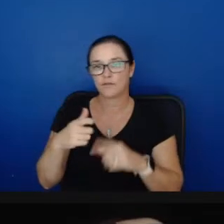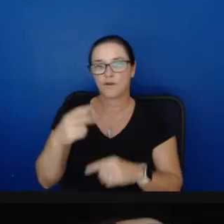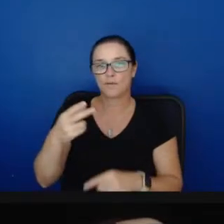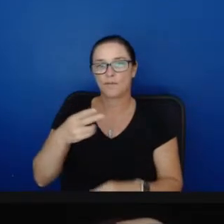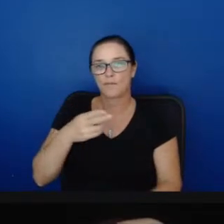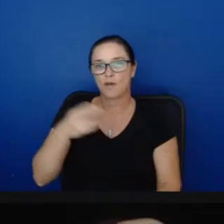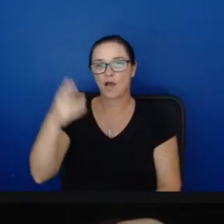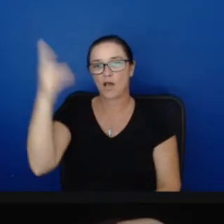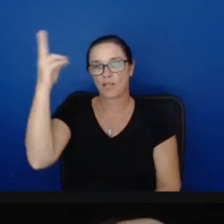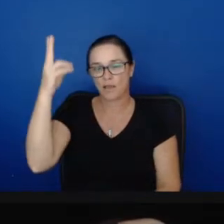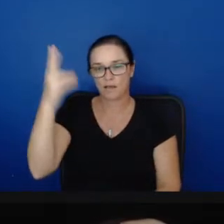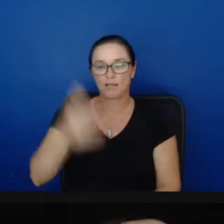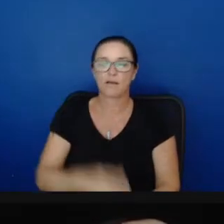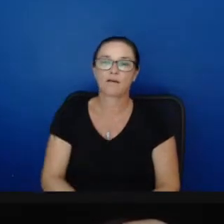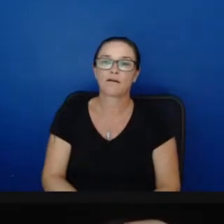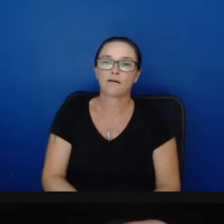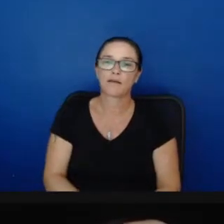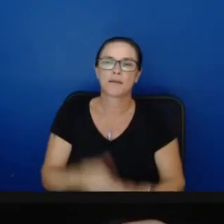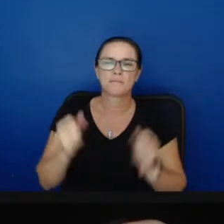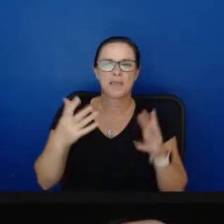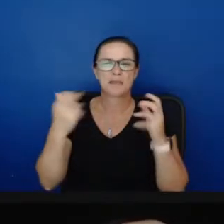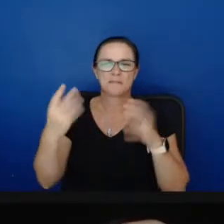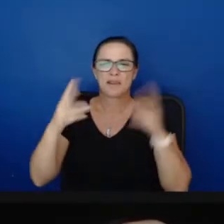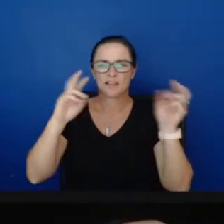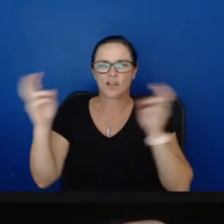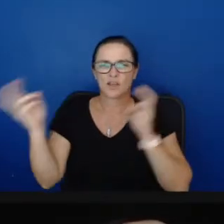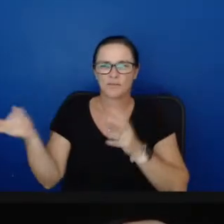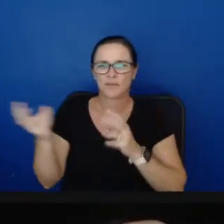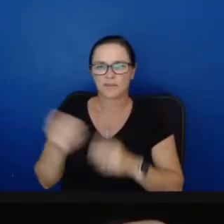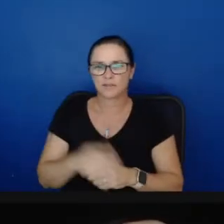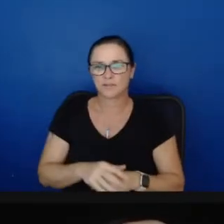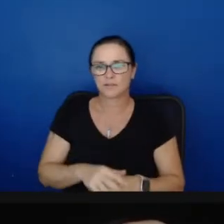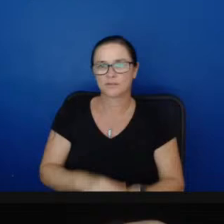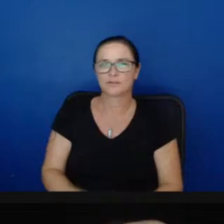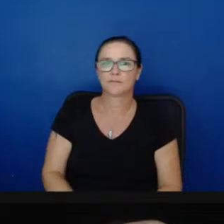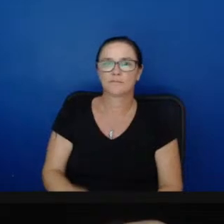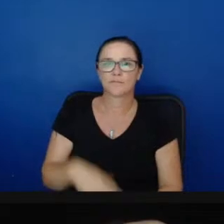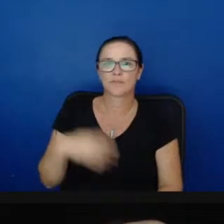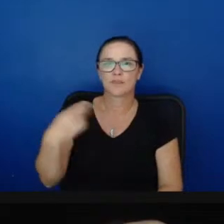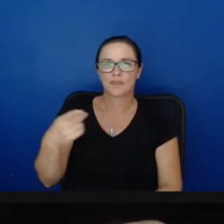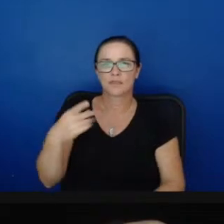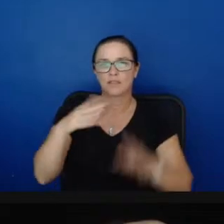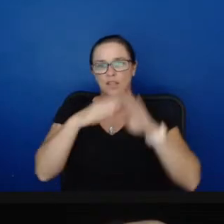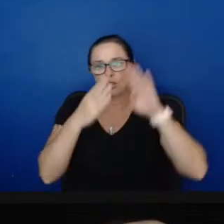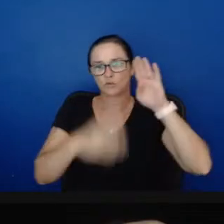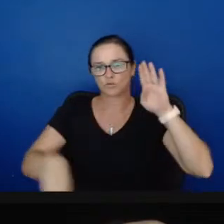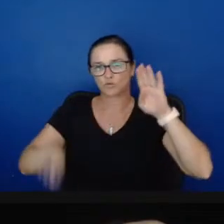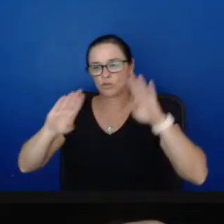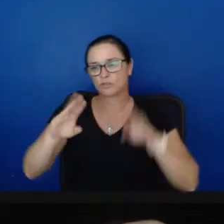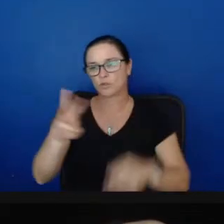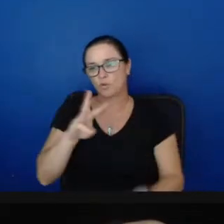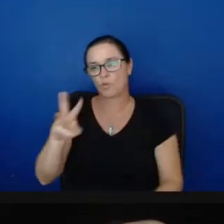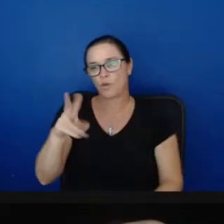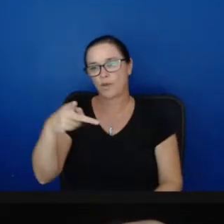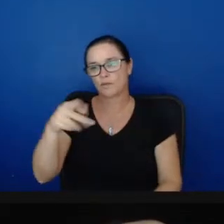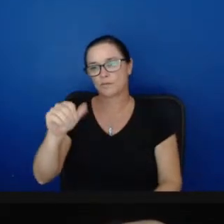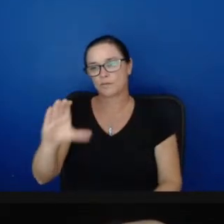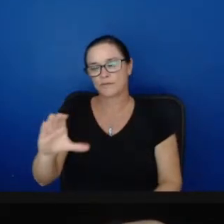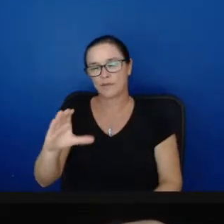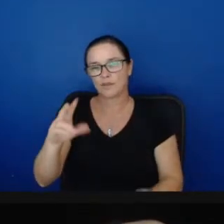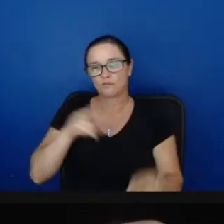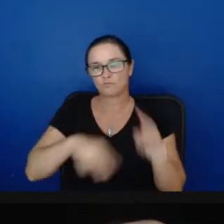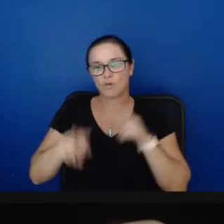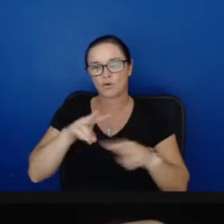So many topics here. Atahana is over in the Marianas Trench in the West Pacific, going to monitor volcanoes